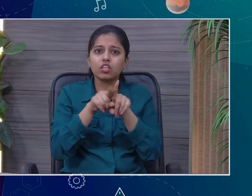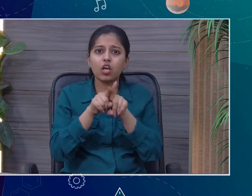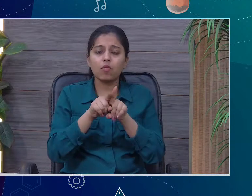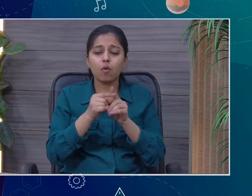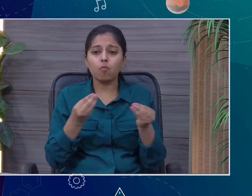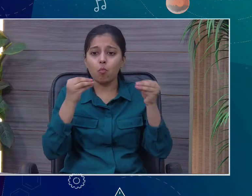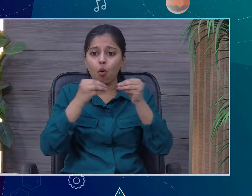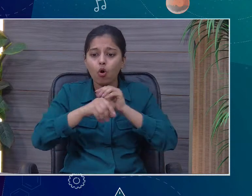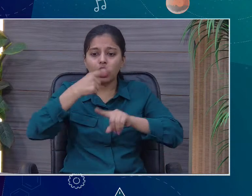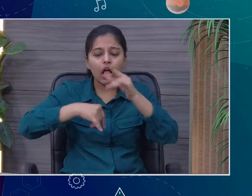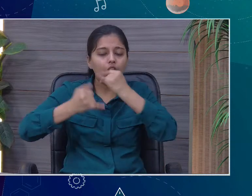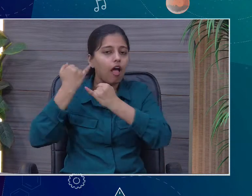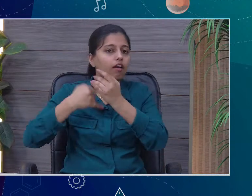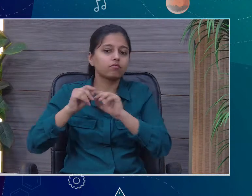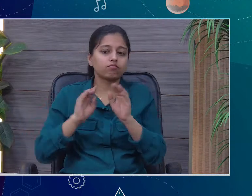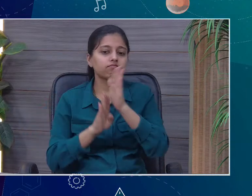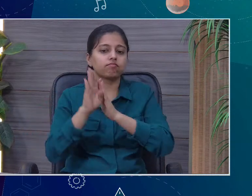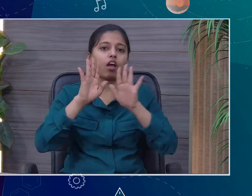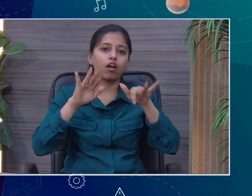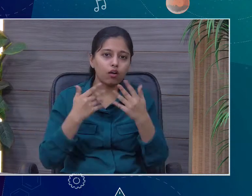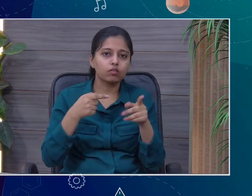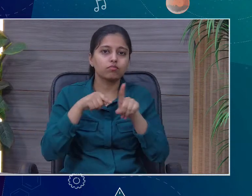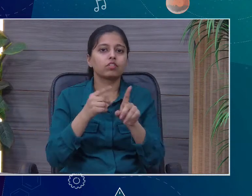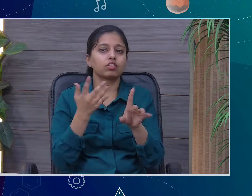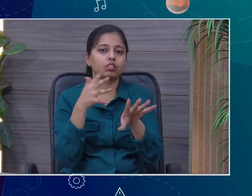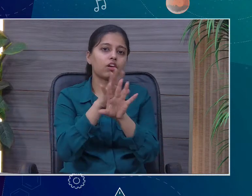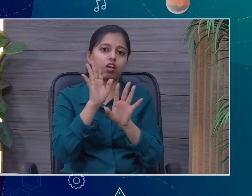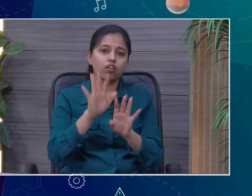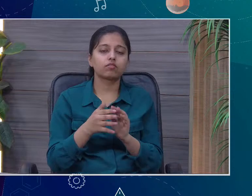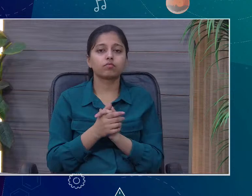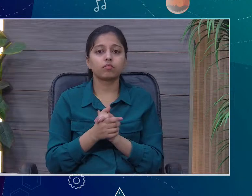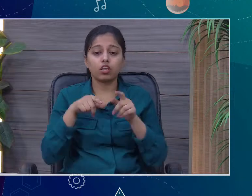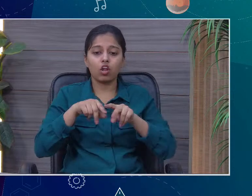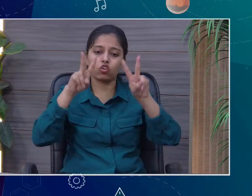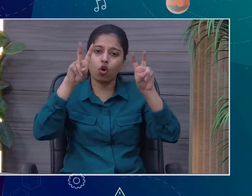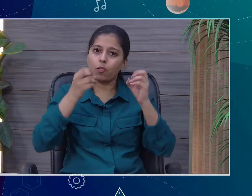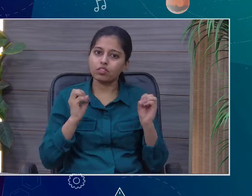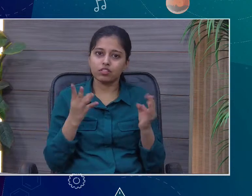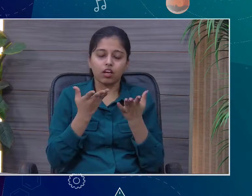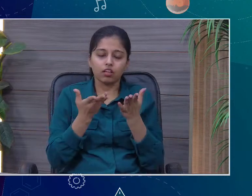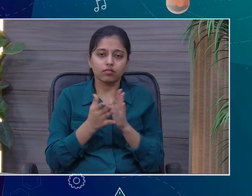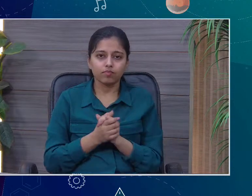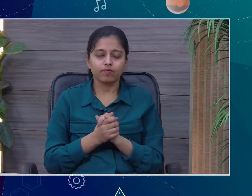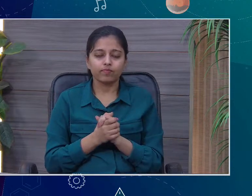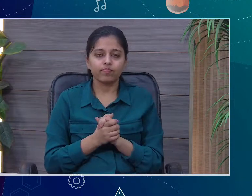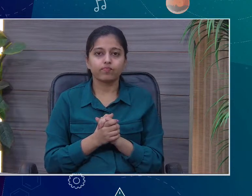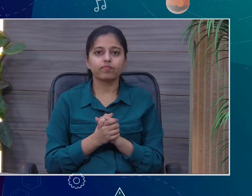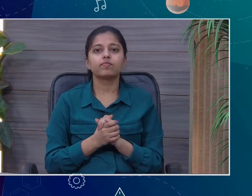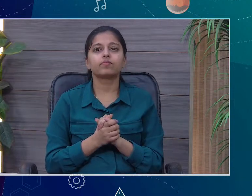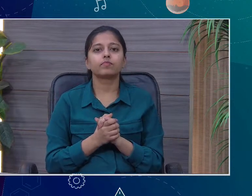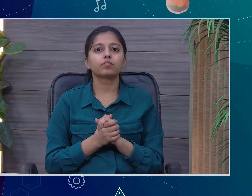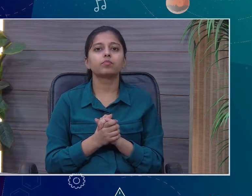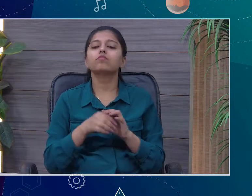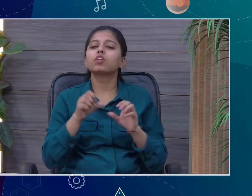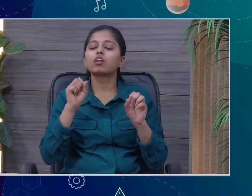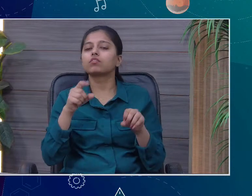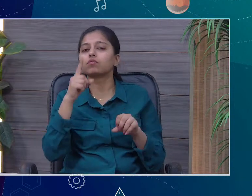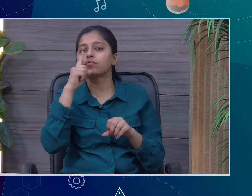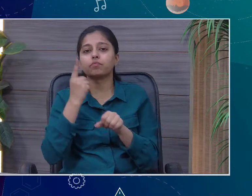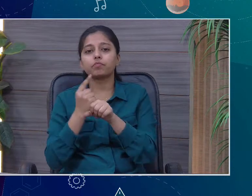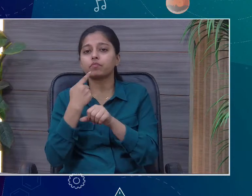of a child, right? Yes. Yes, ma'am. So shall we begin the session with the poem? Yeah. I'll just tell you